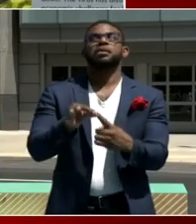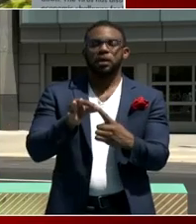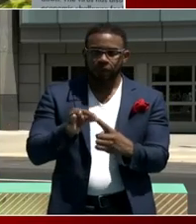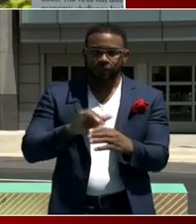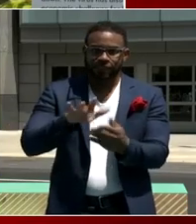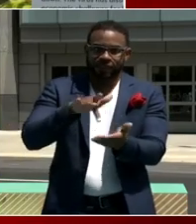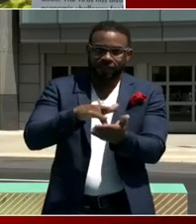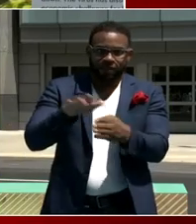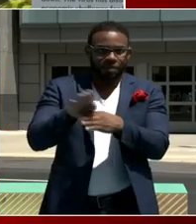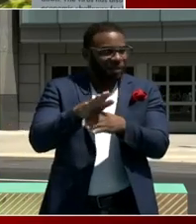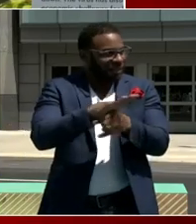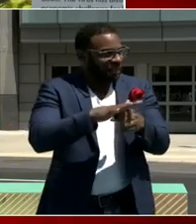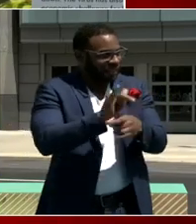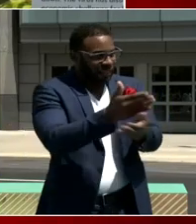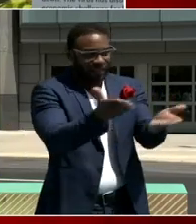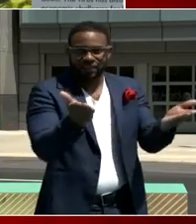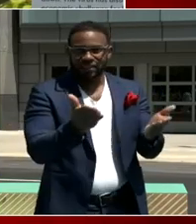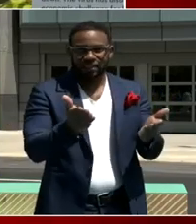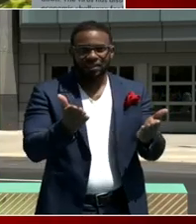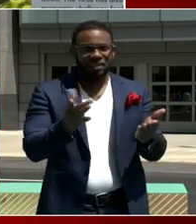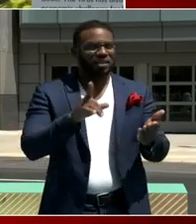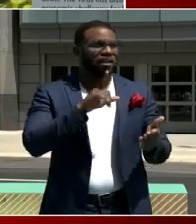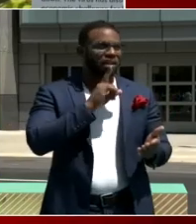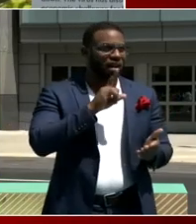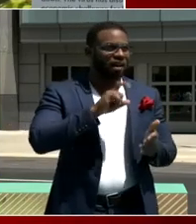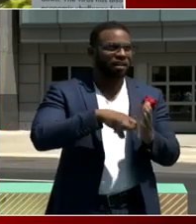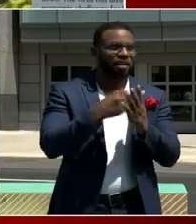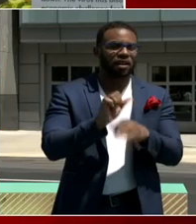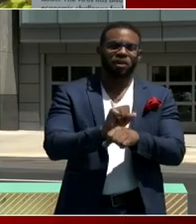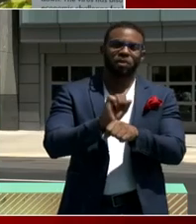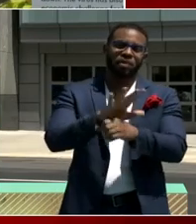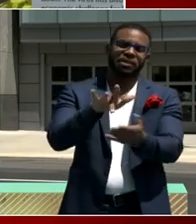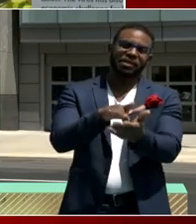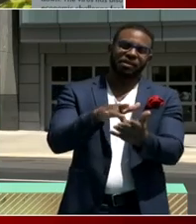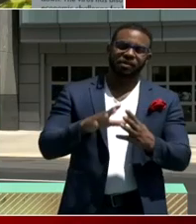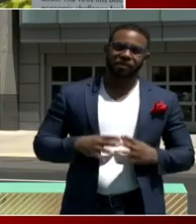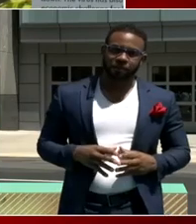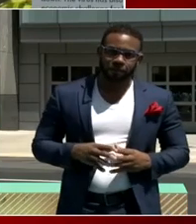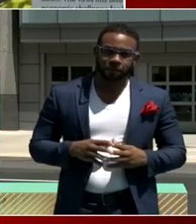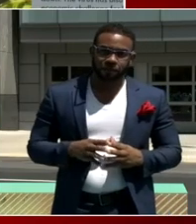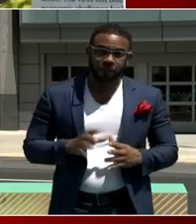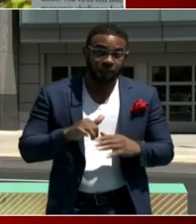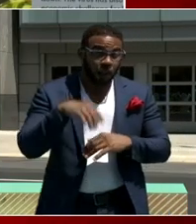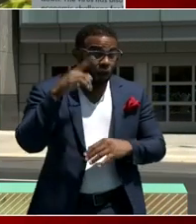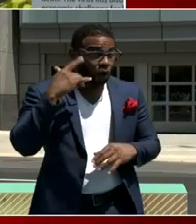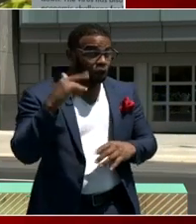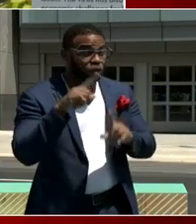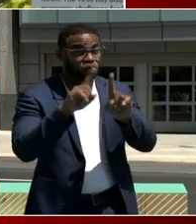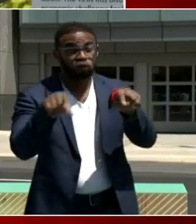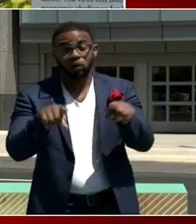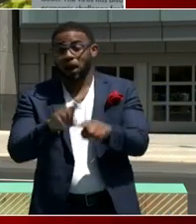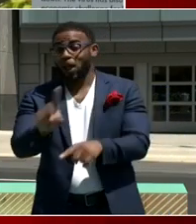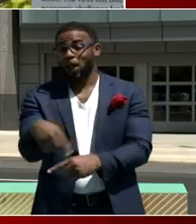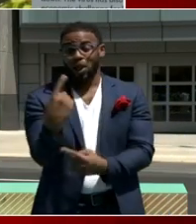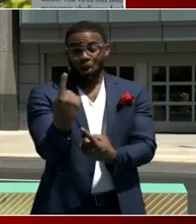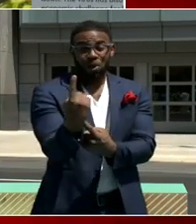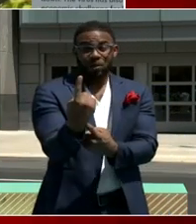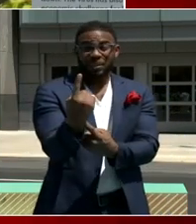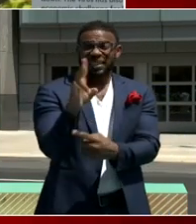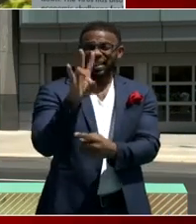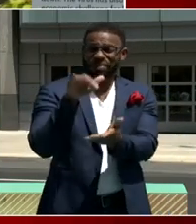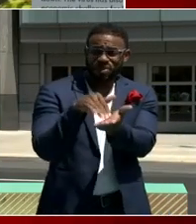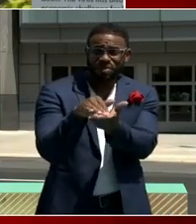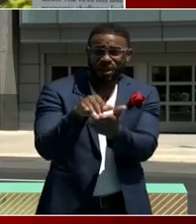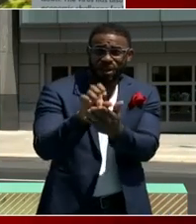in central business districts, which are key employment centers. In the Golden Triangle alone, 7